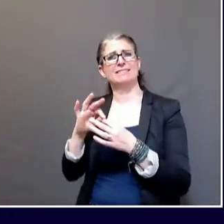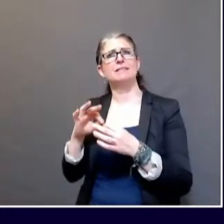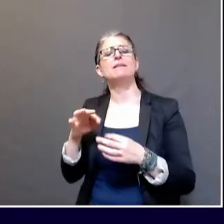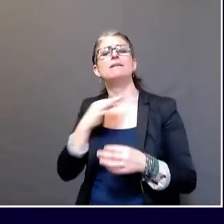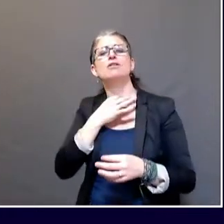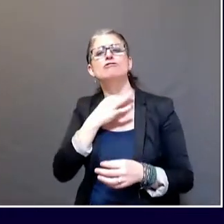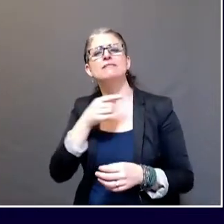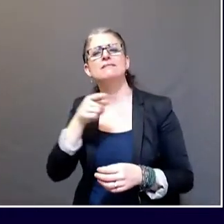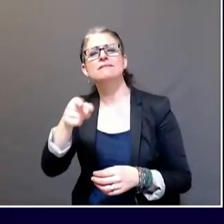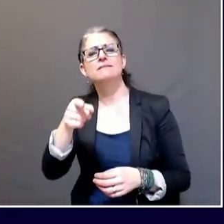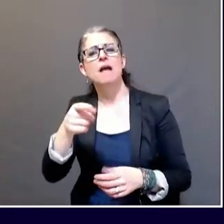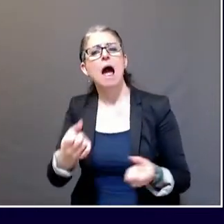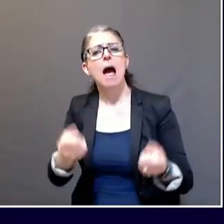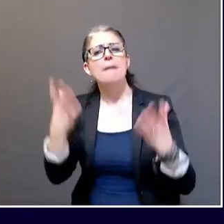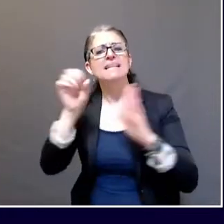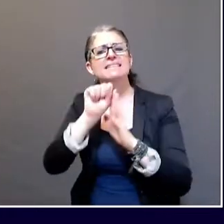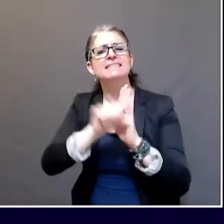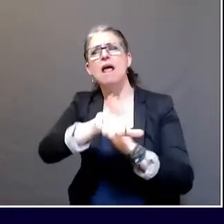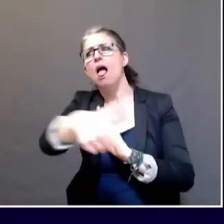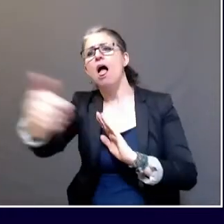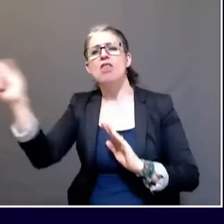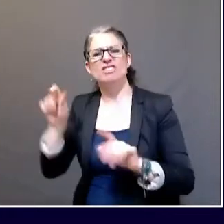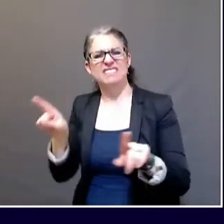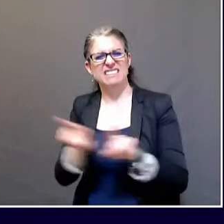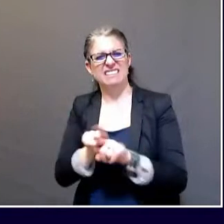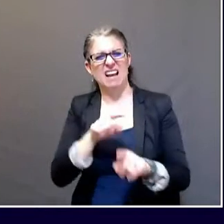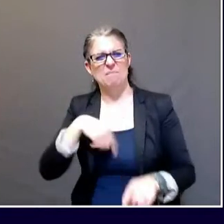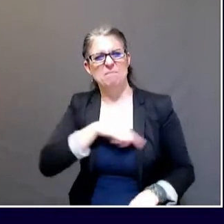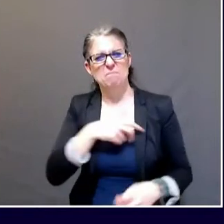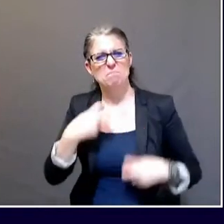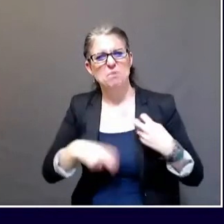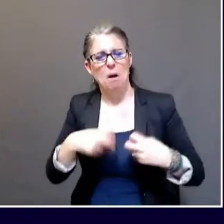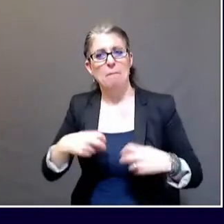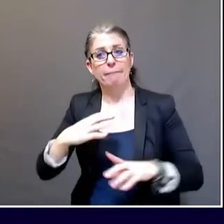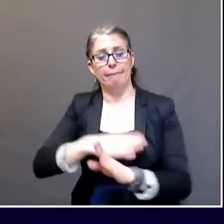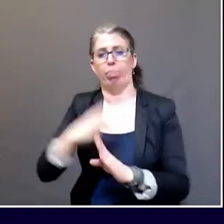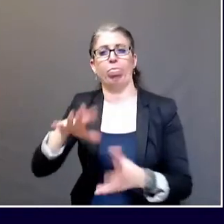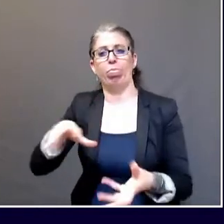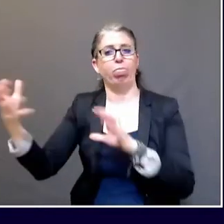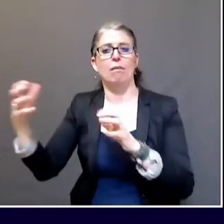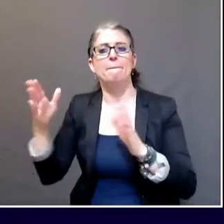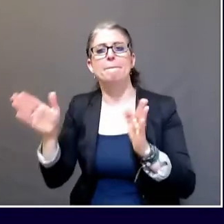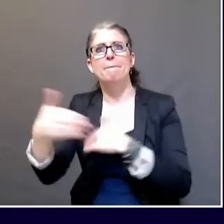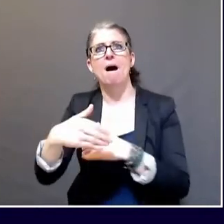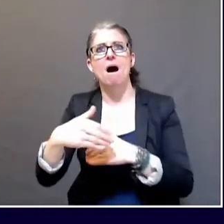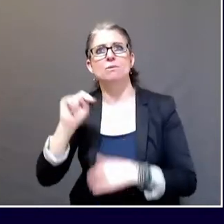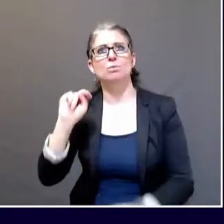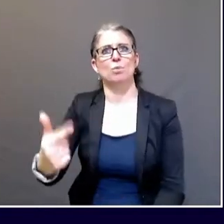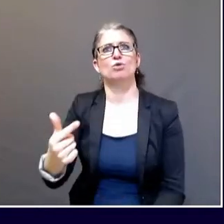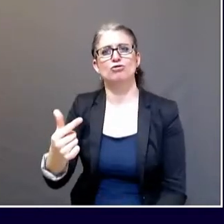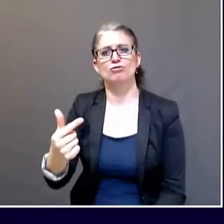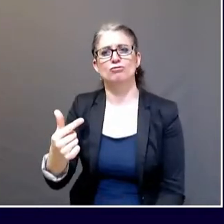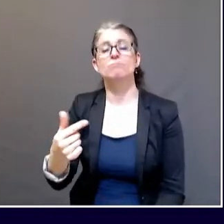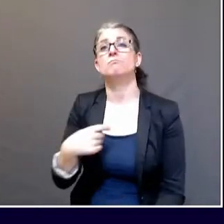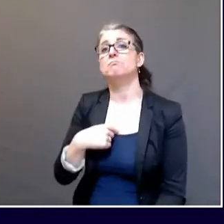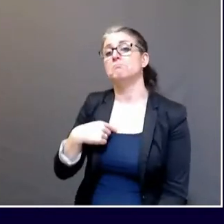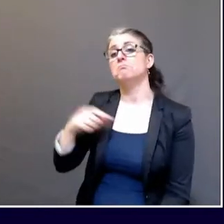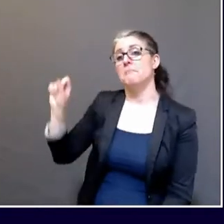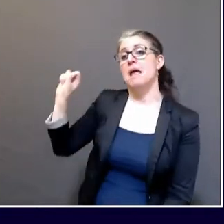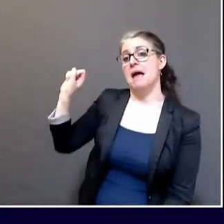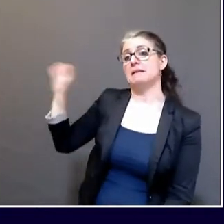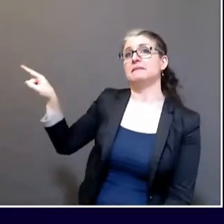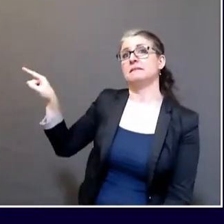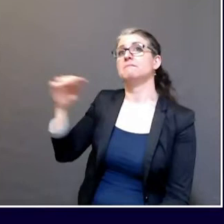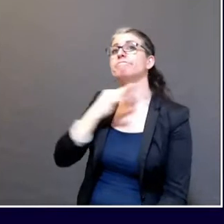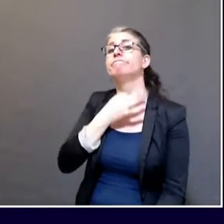Not exactly, Patty. We asked that this morning. I'm aware that at least one shipment in Connecticut, one box